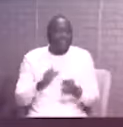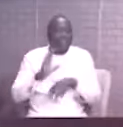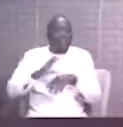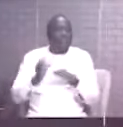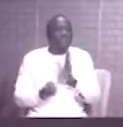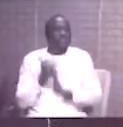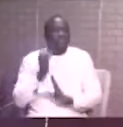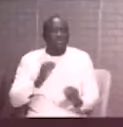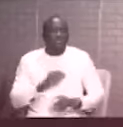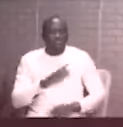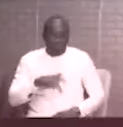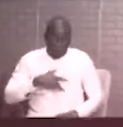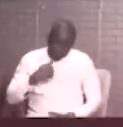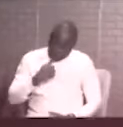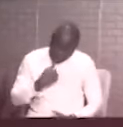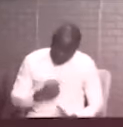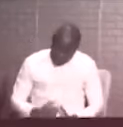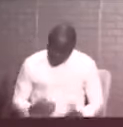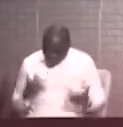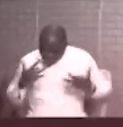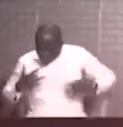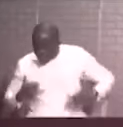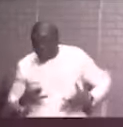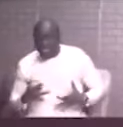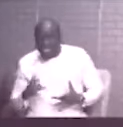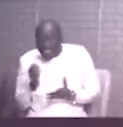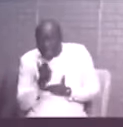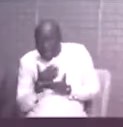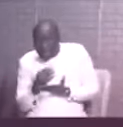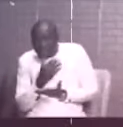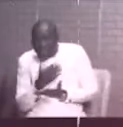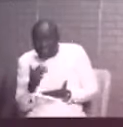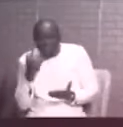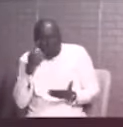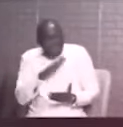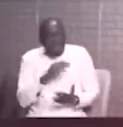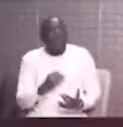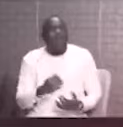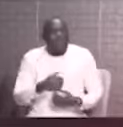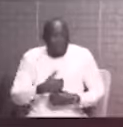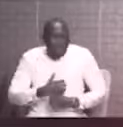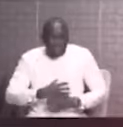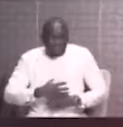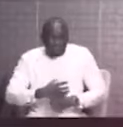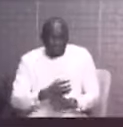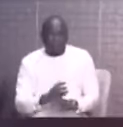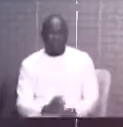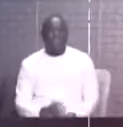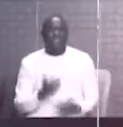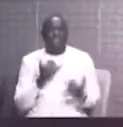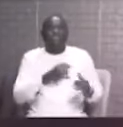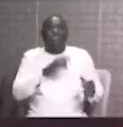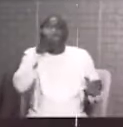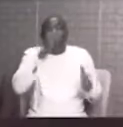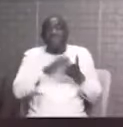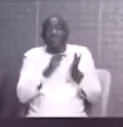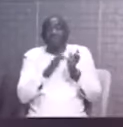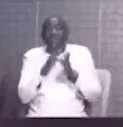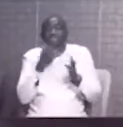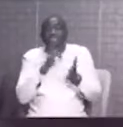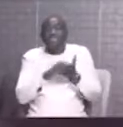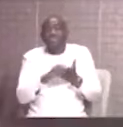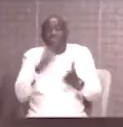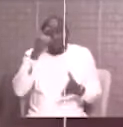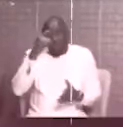Your disappointment becomes part of the raw materials for your making. Now you understand that the Bible says, for we